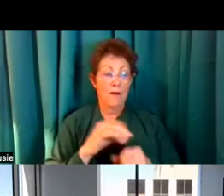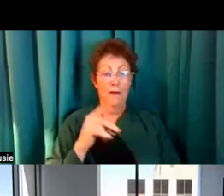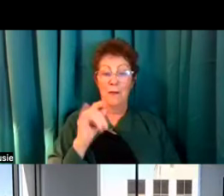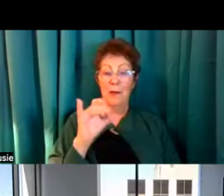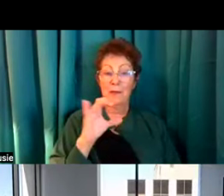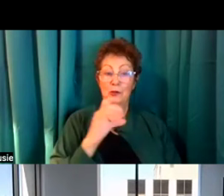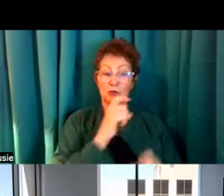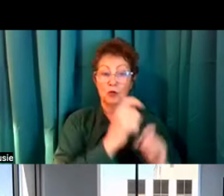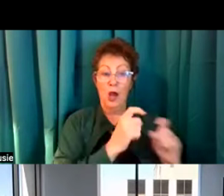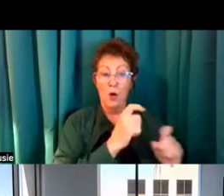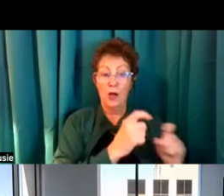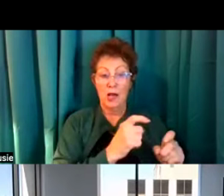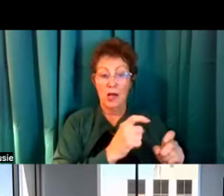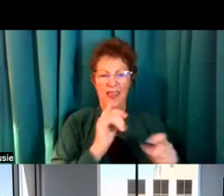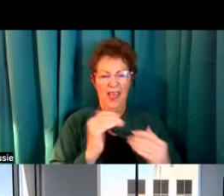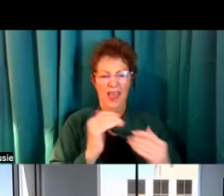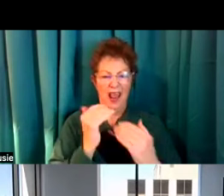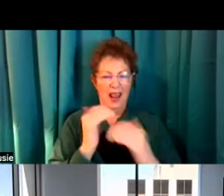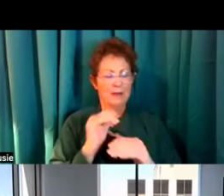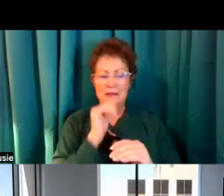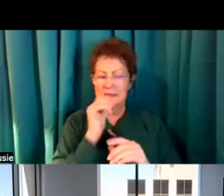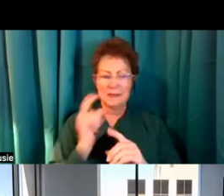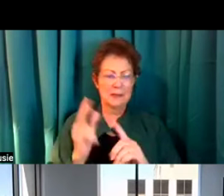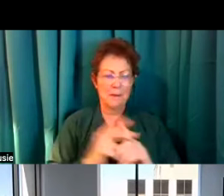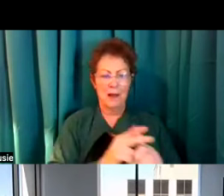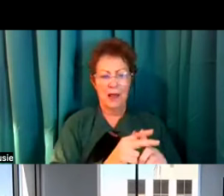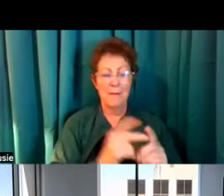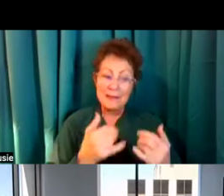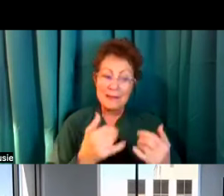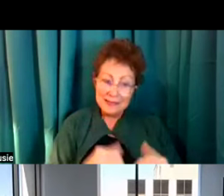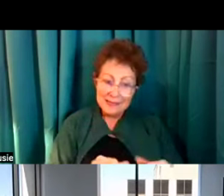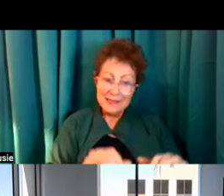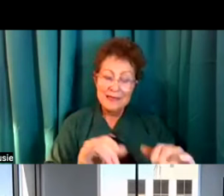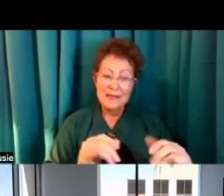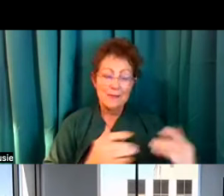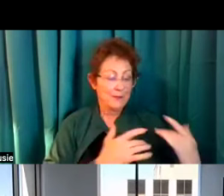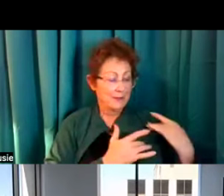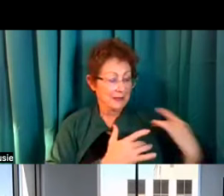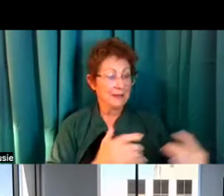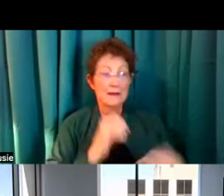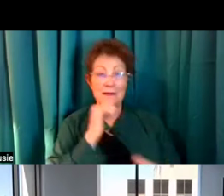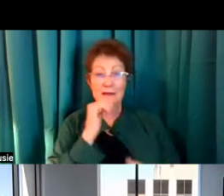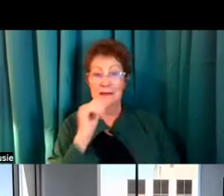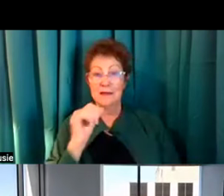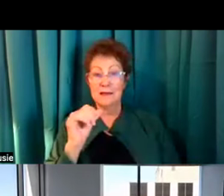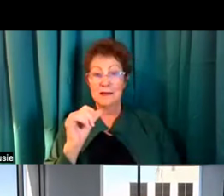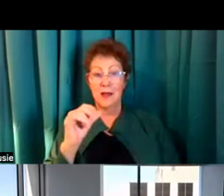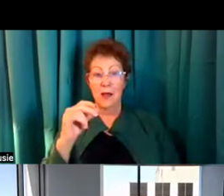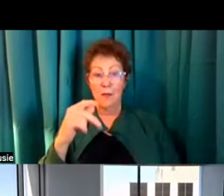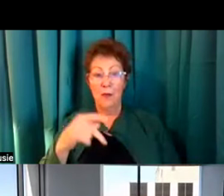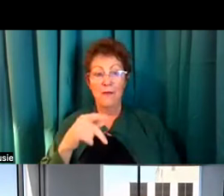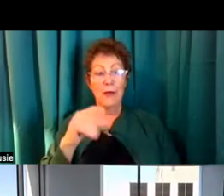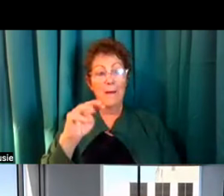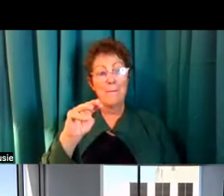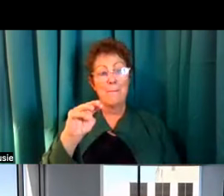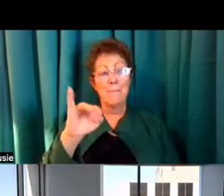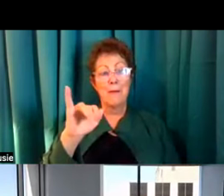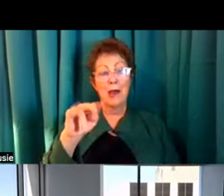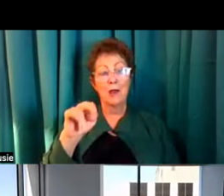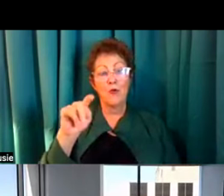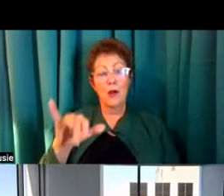charity, that limitation does not apply, but you will still typically have the nonprofit holding a minority amount